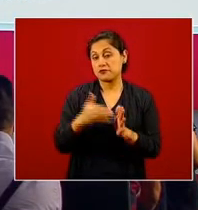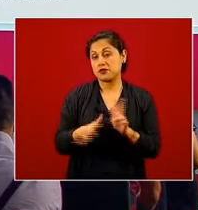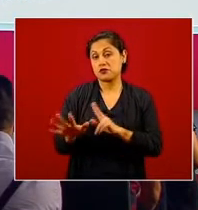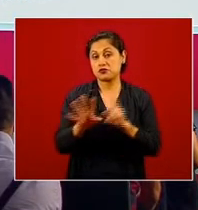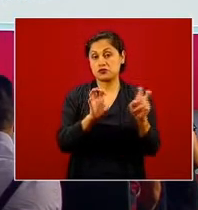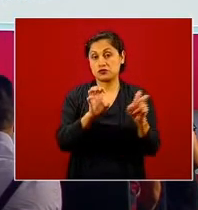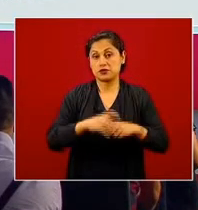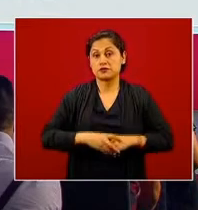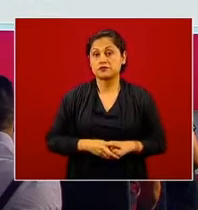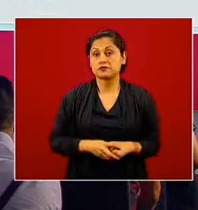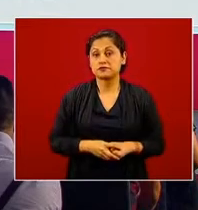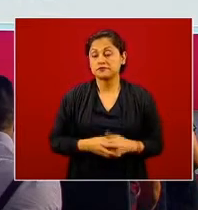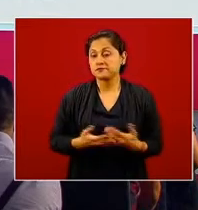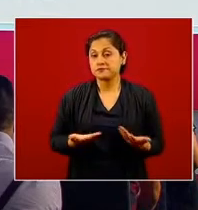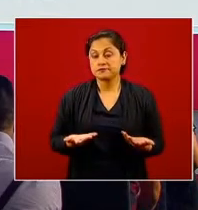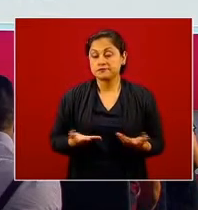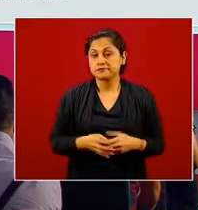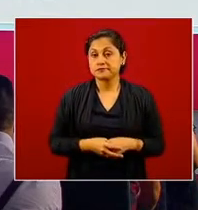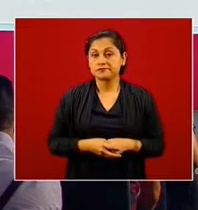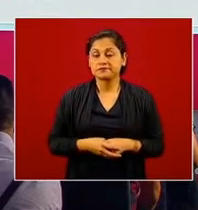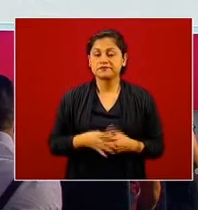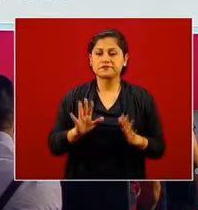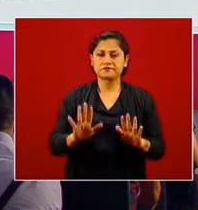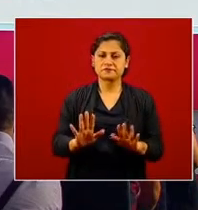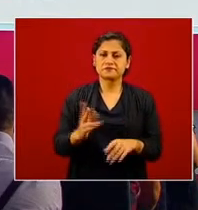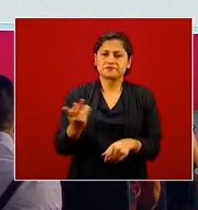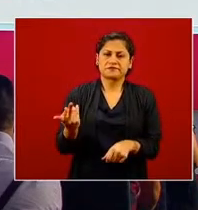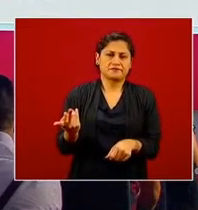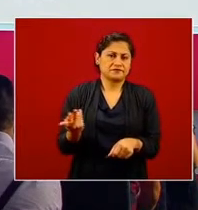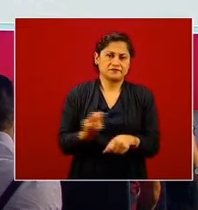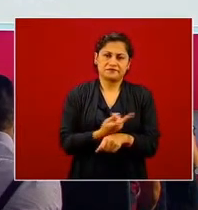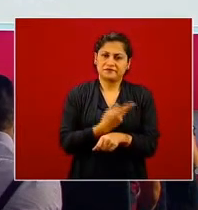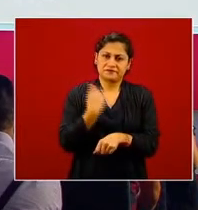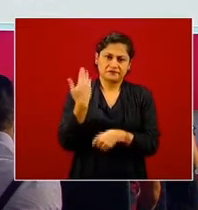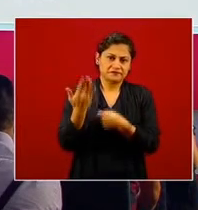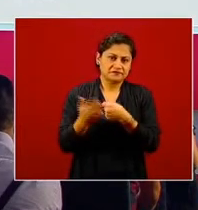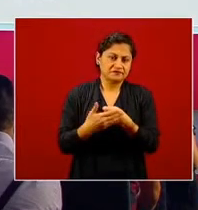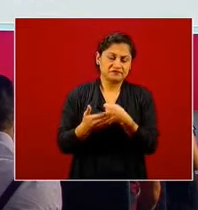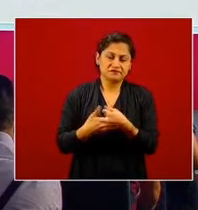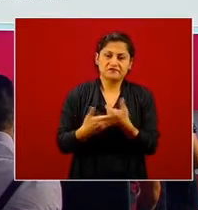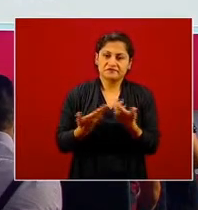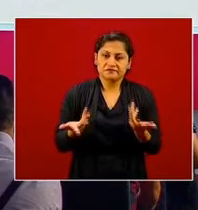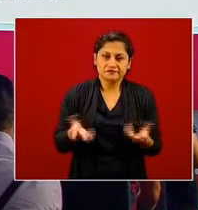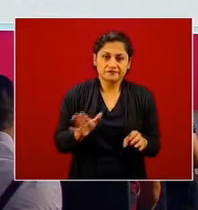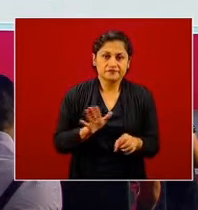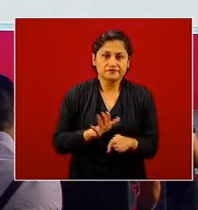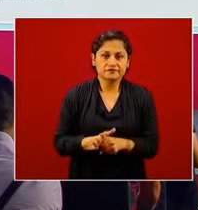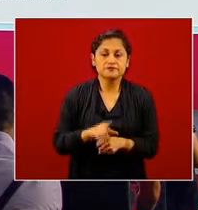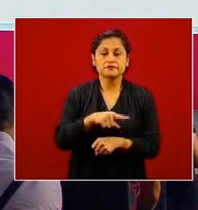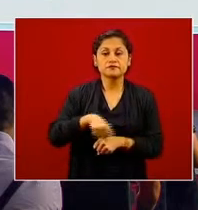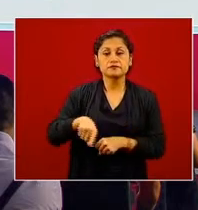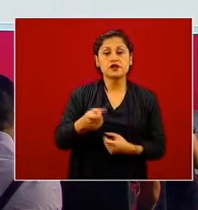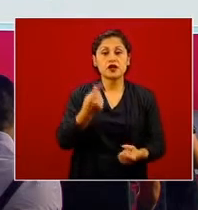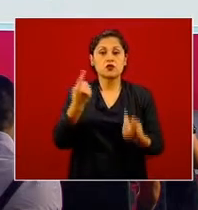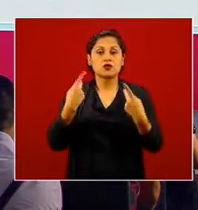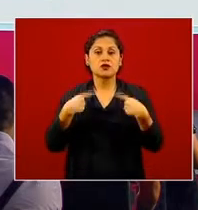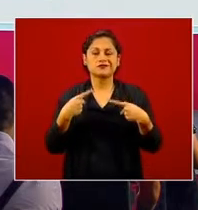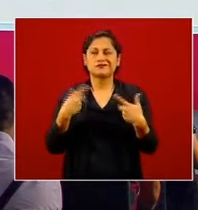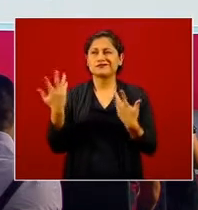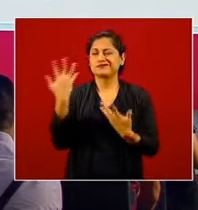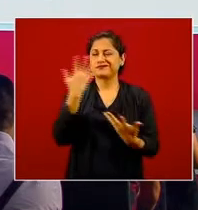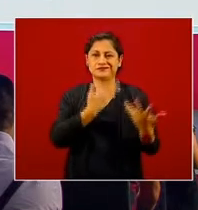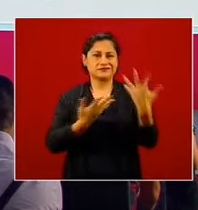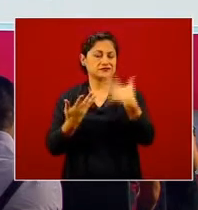23,398. And what we actually had, the projection was 23,000. What we actually had was 21,000. But what's going to